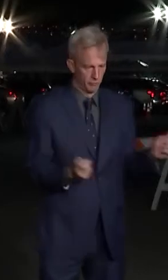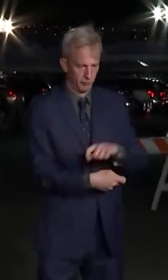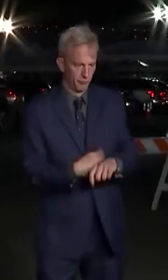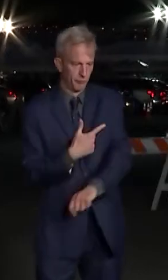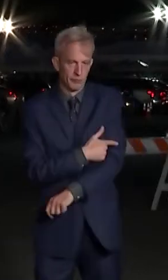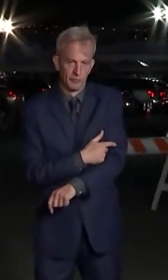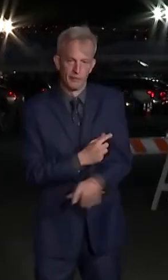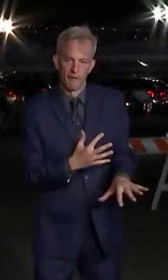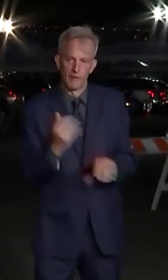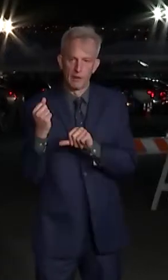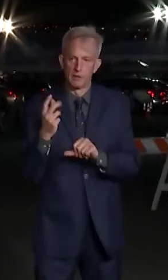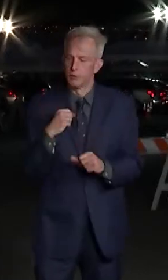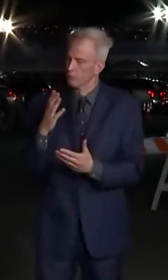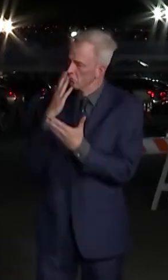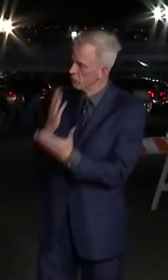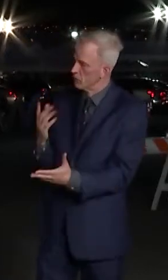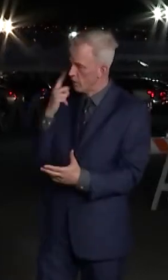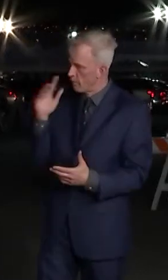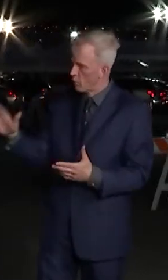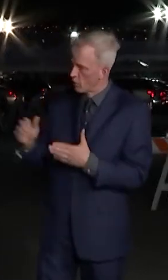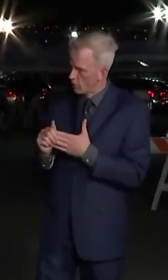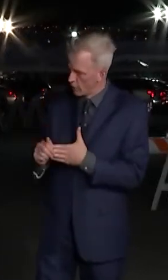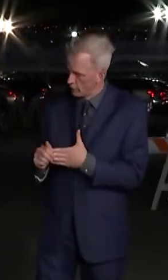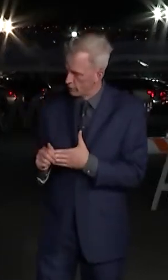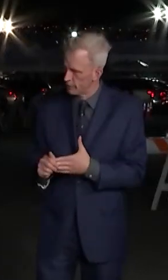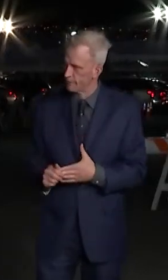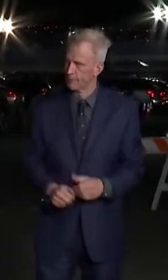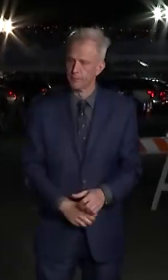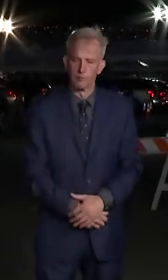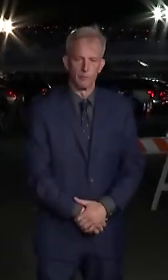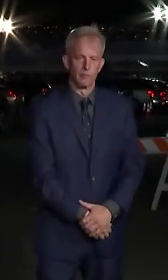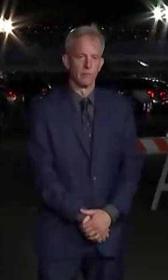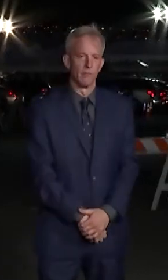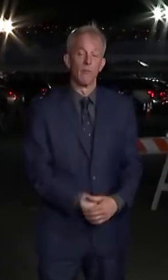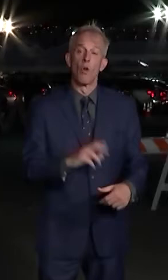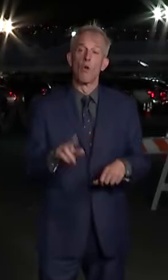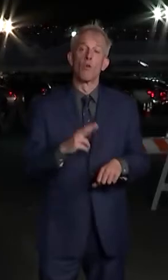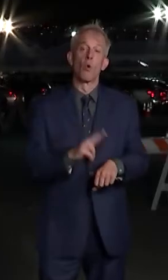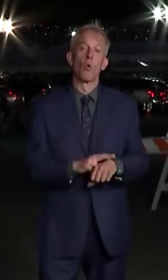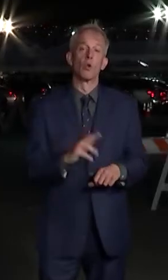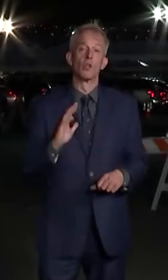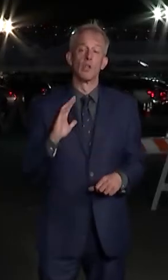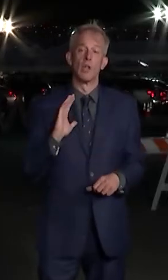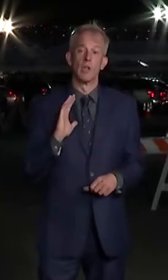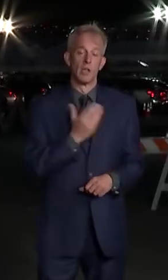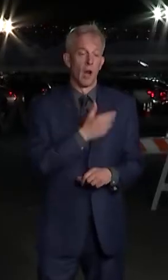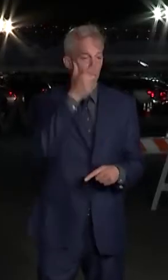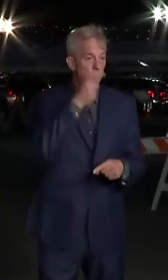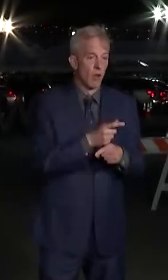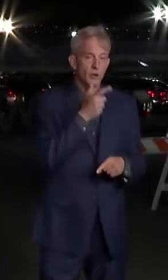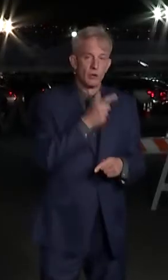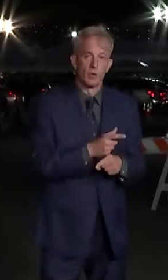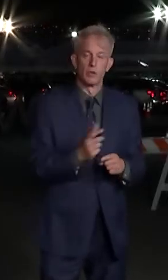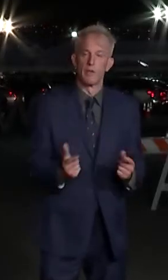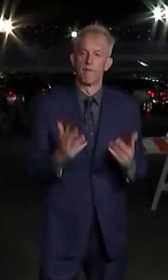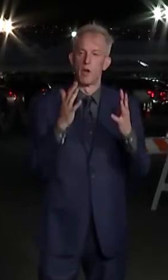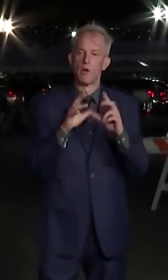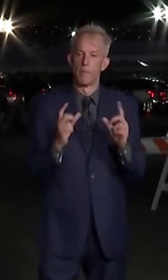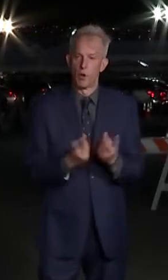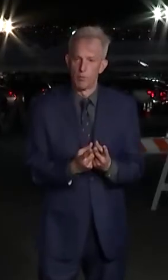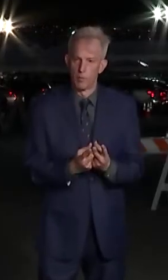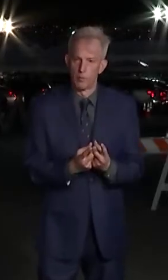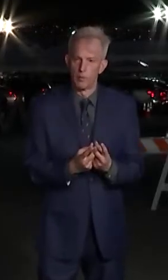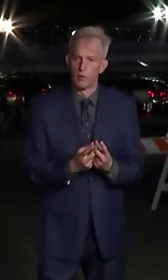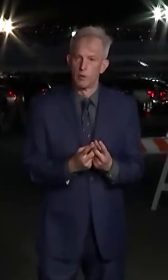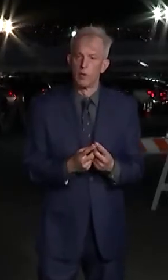and your example, Mayor Garcetti. Thank you. And of course, our tireless brothers and sisters at the fire department.